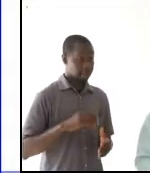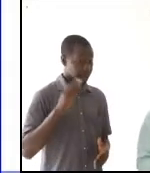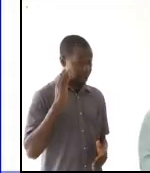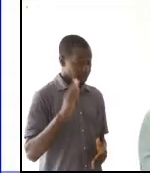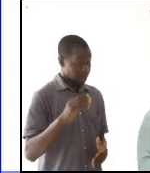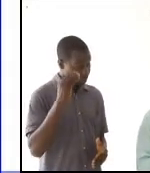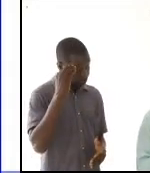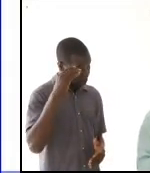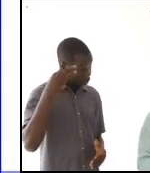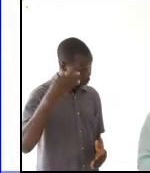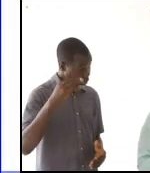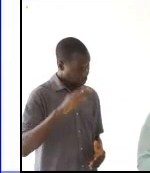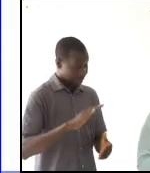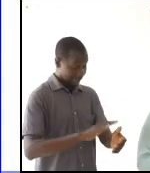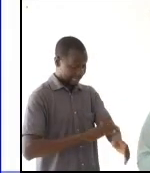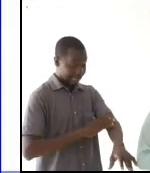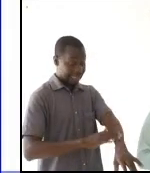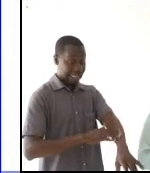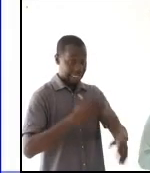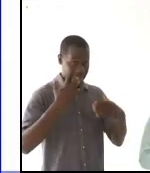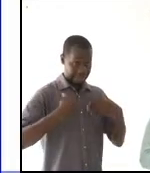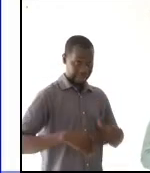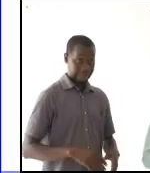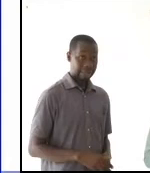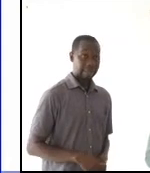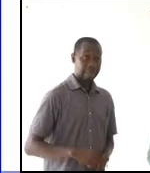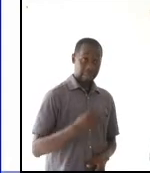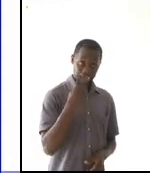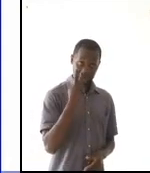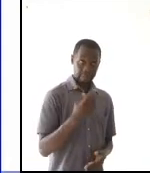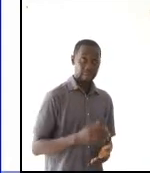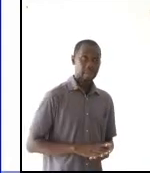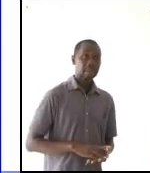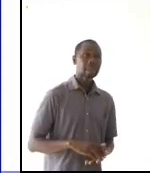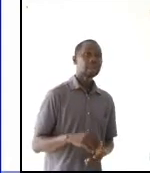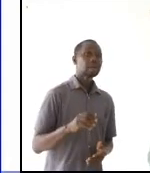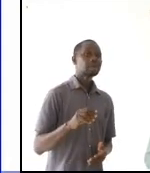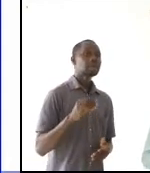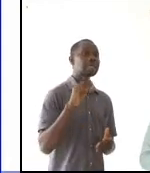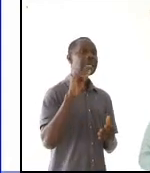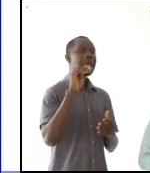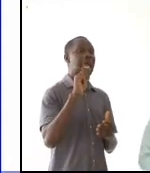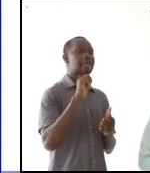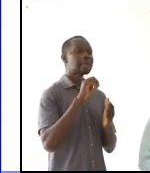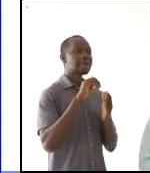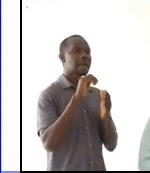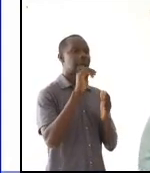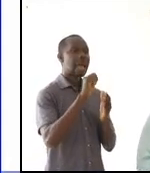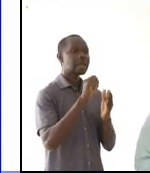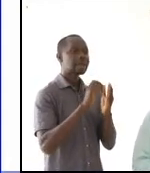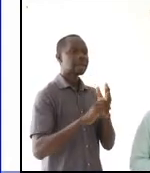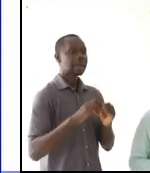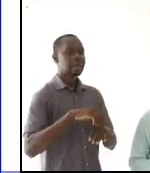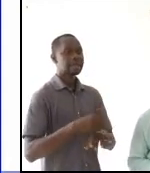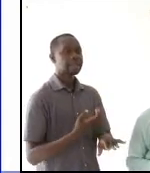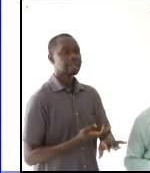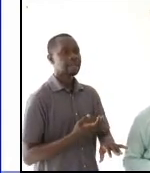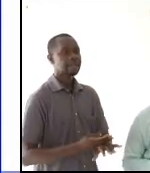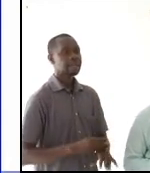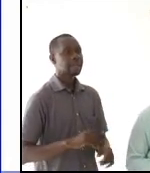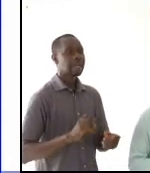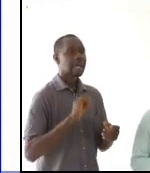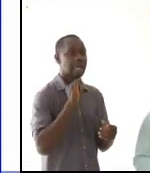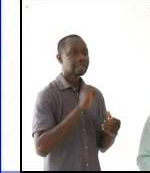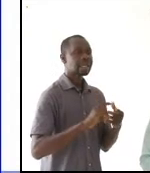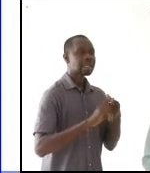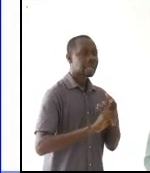you study the skin. We come to the endocrine system. Now, the endocrine system is a network